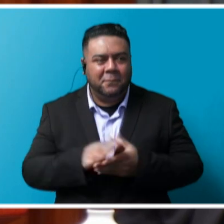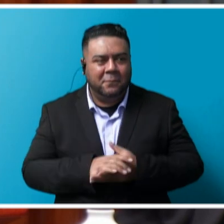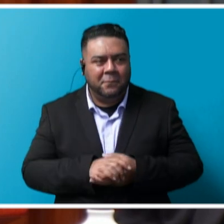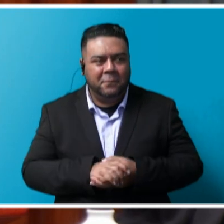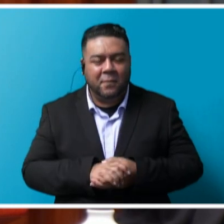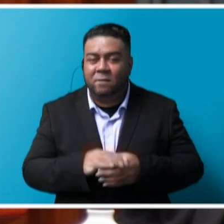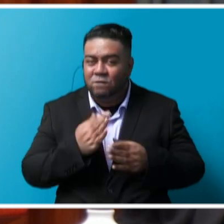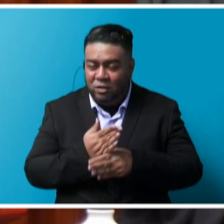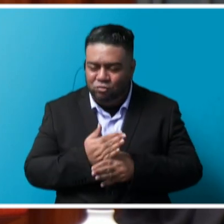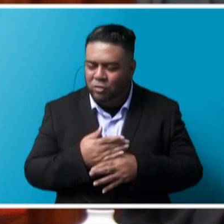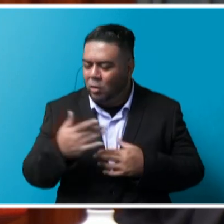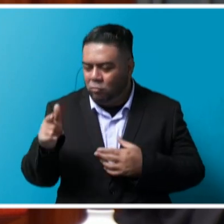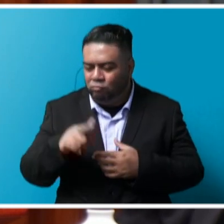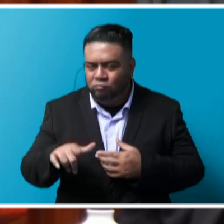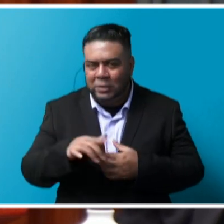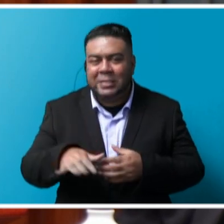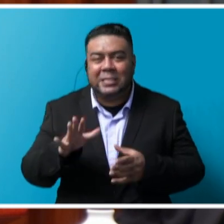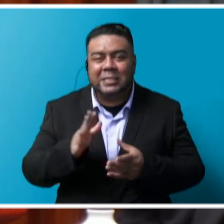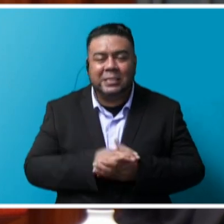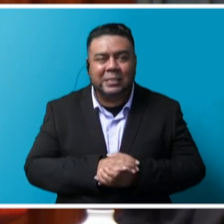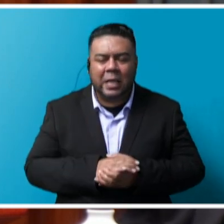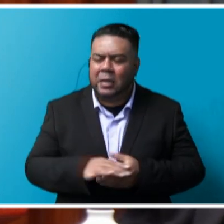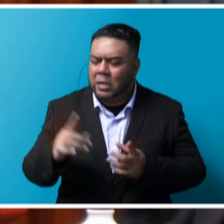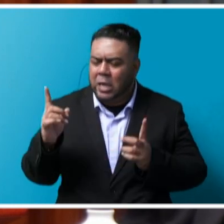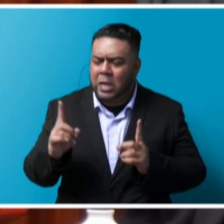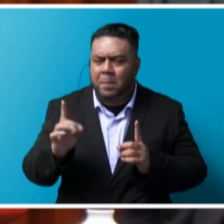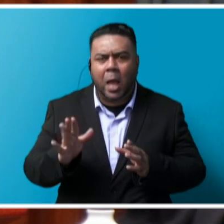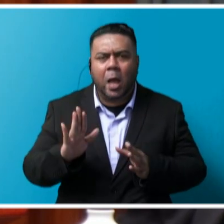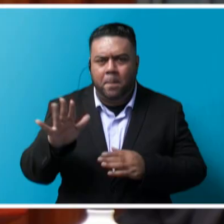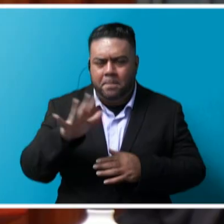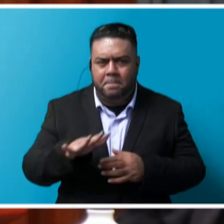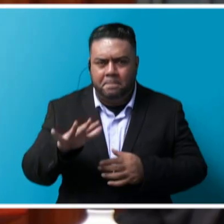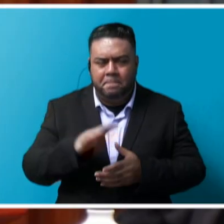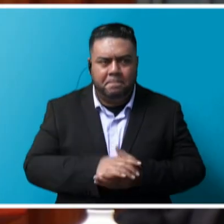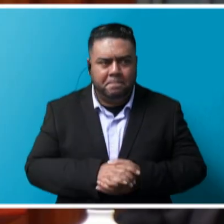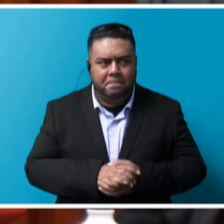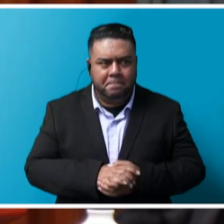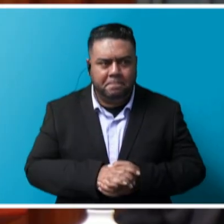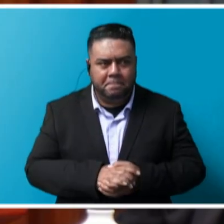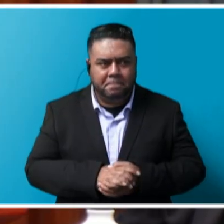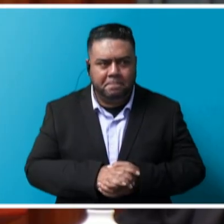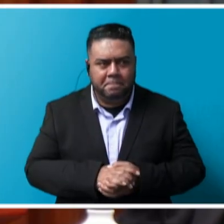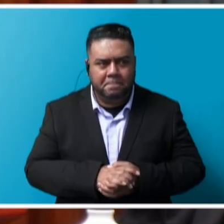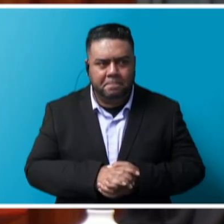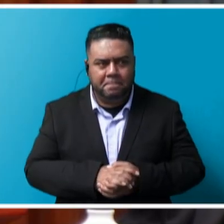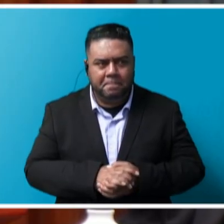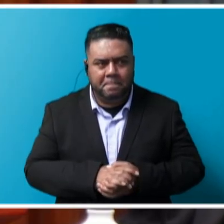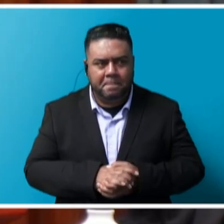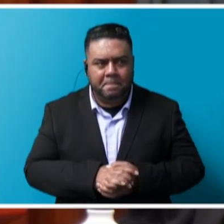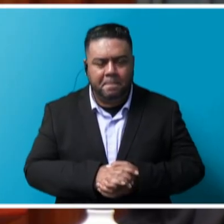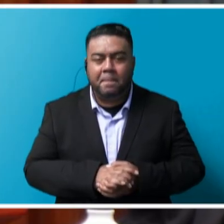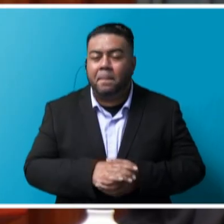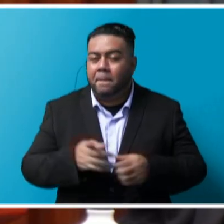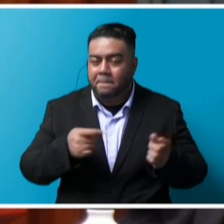vendors, and small businesses in Sub and close by areas. The ministry further commissioned the Ndreketi mini market for the market